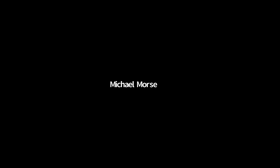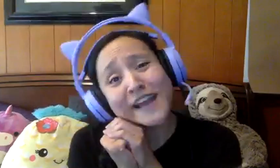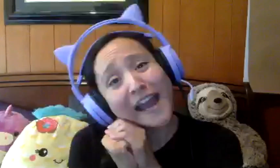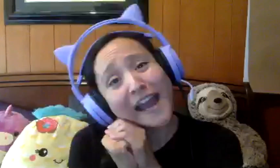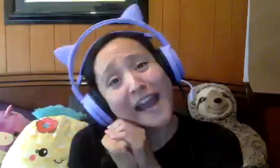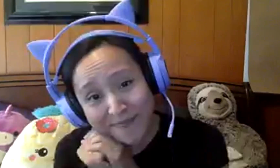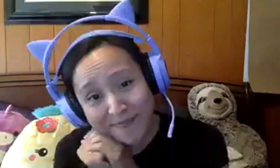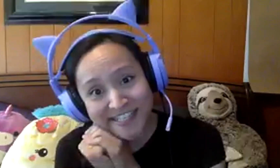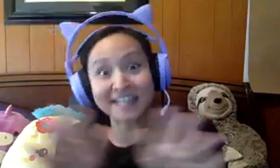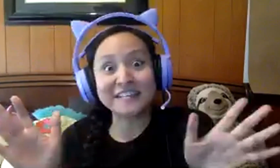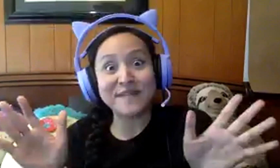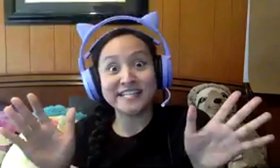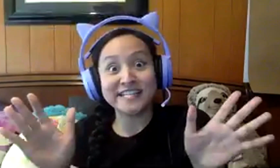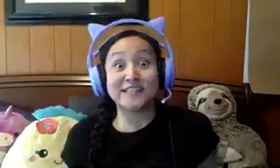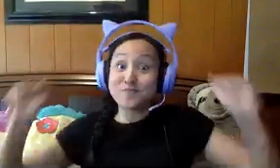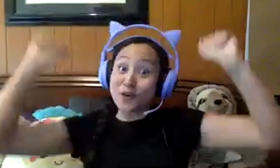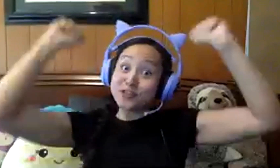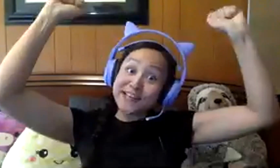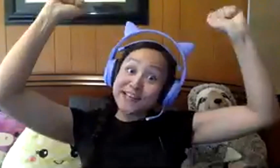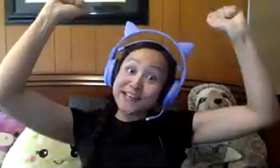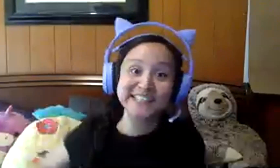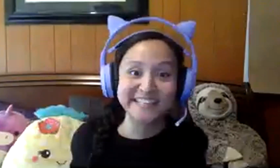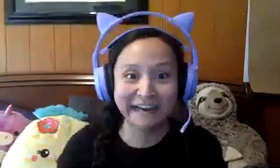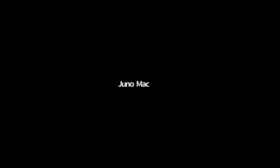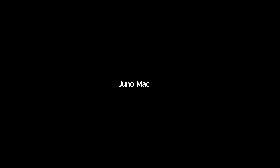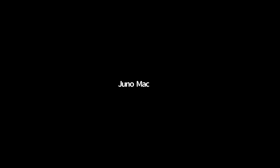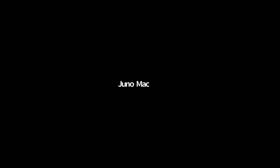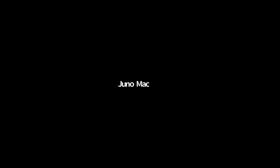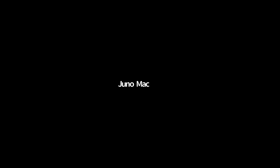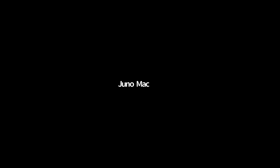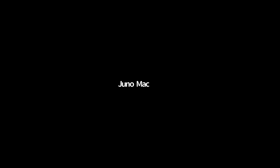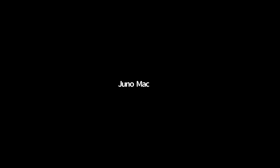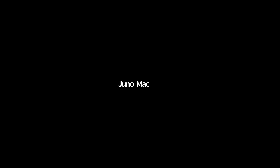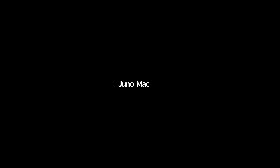Oh, you're having a feminist. Suddenly my dad's like, pro-choice.